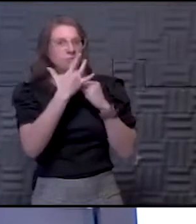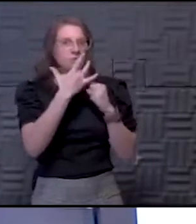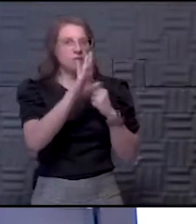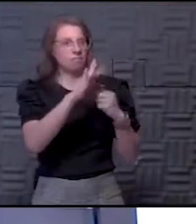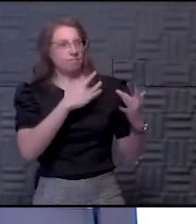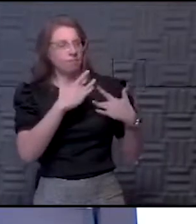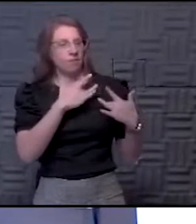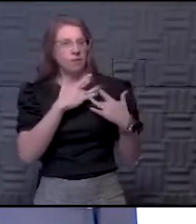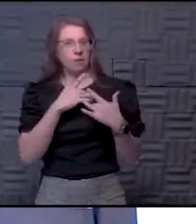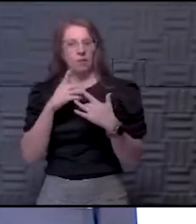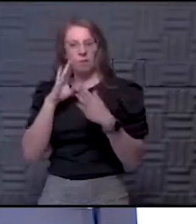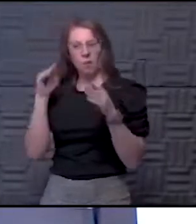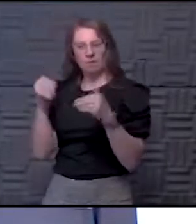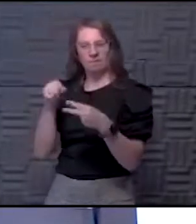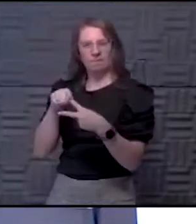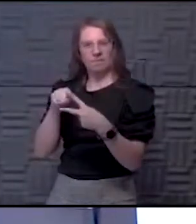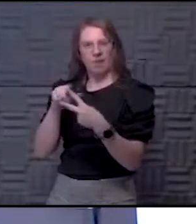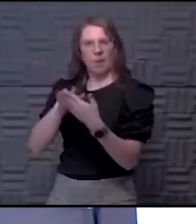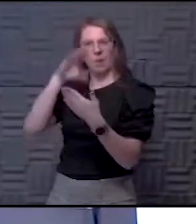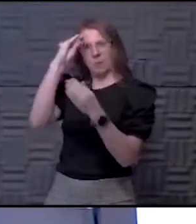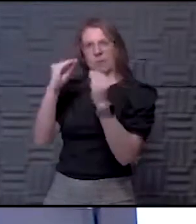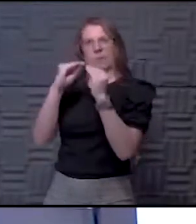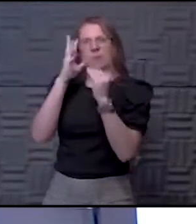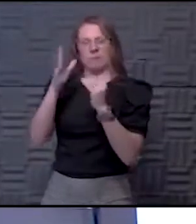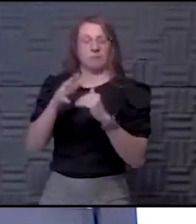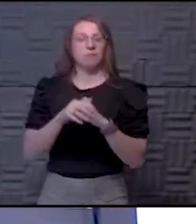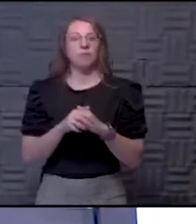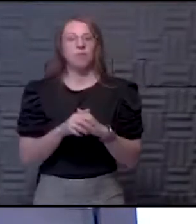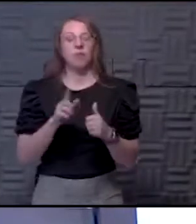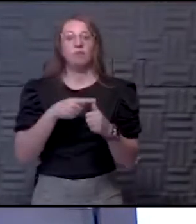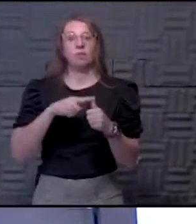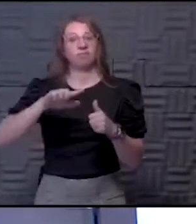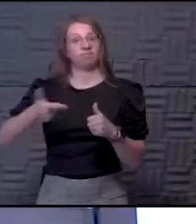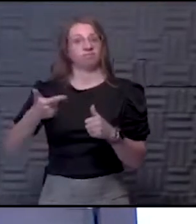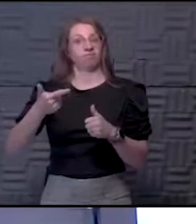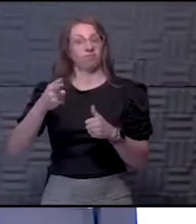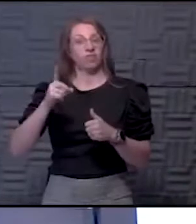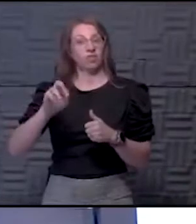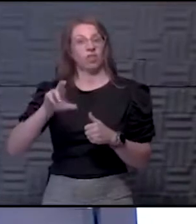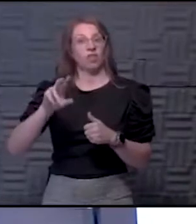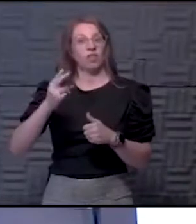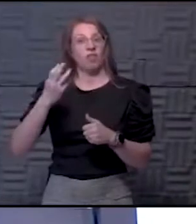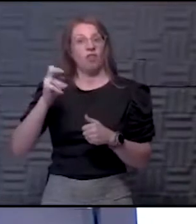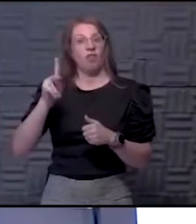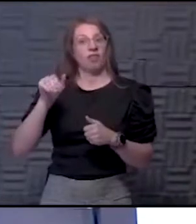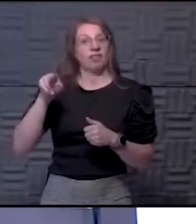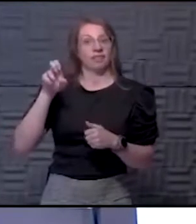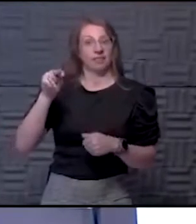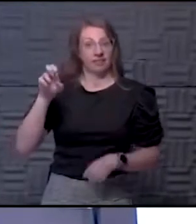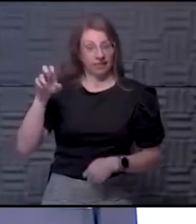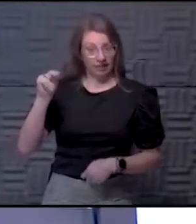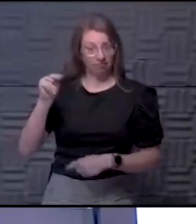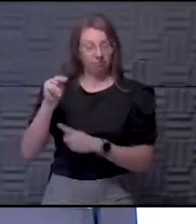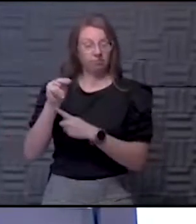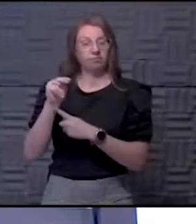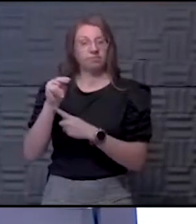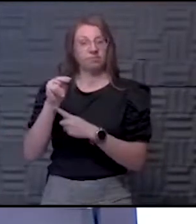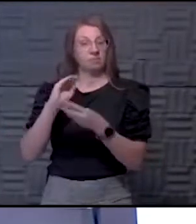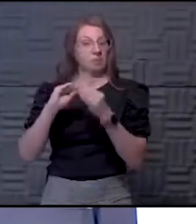vaccine. But first, Dr. Dana Hawkinson, our Medical Director of Infection Prevention and Control, is here with our